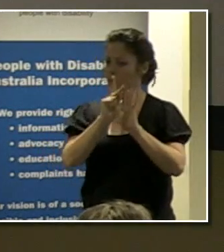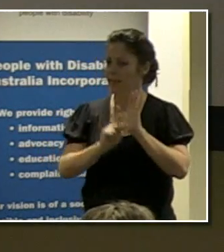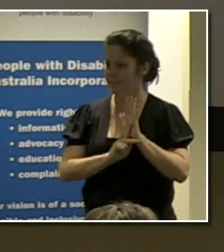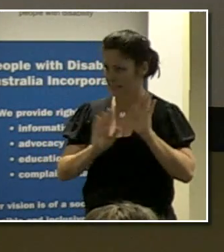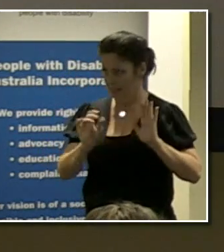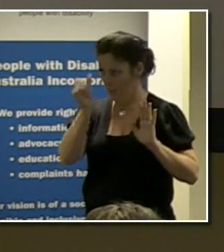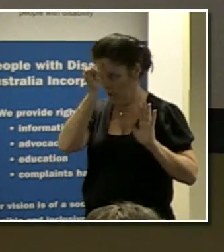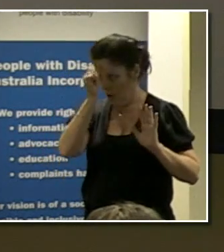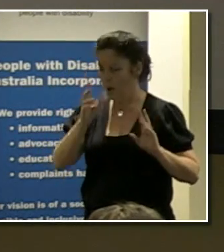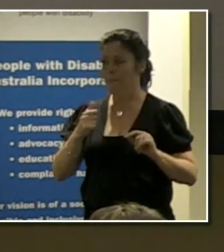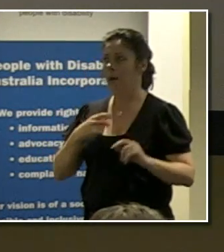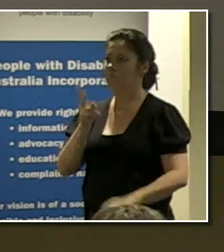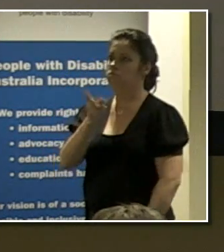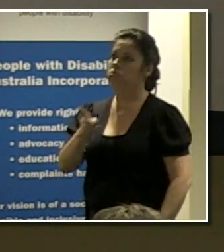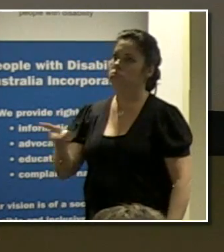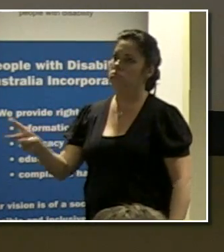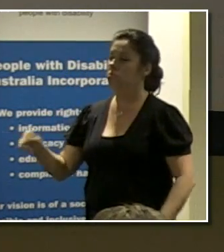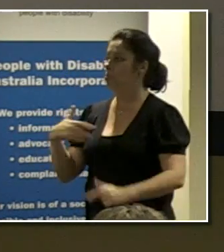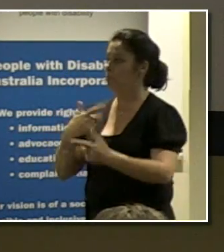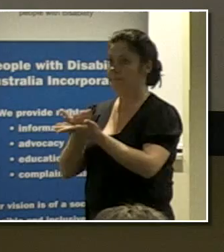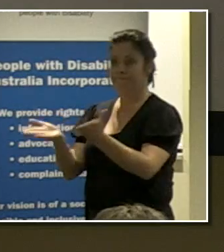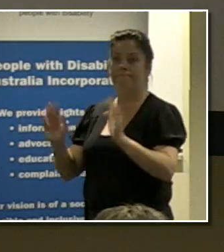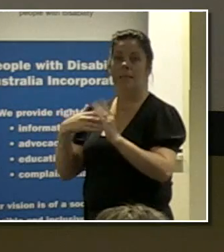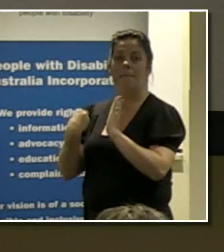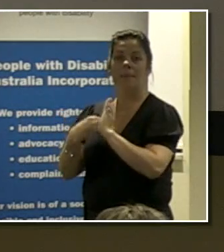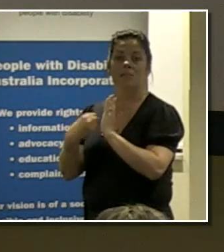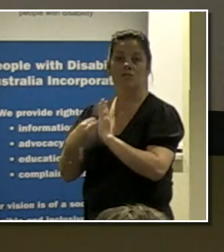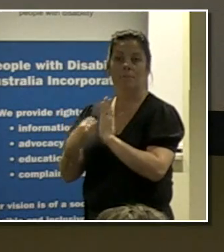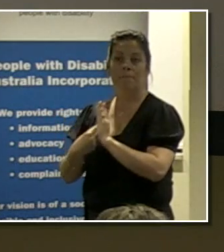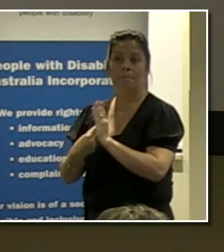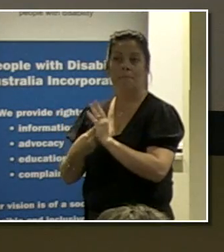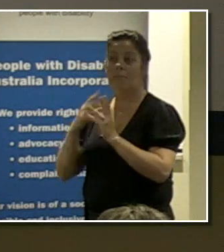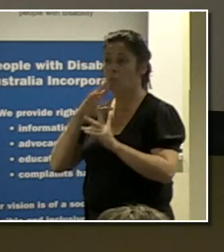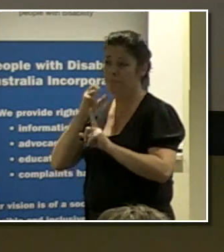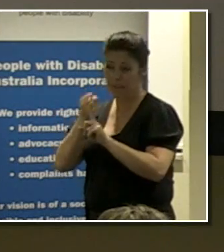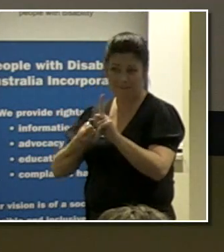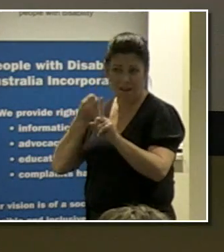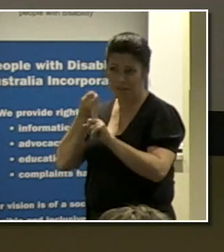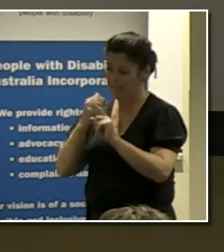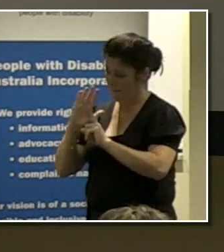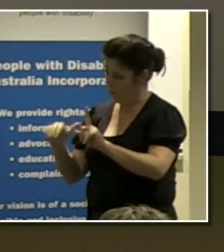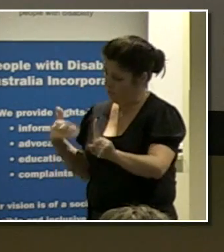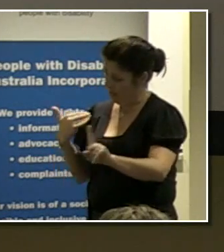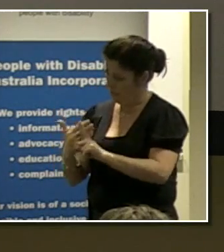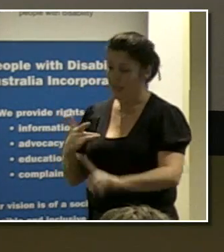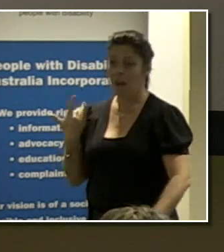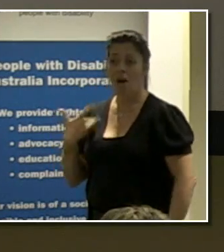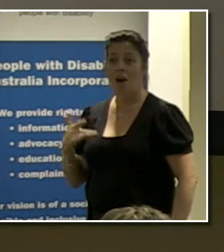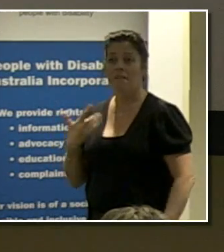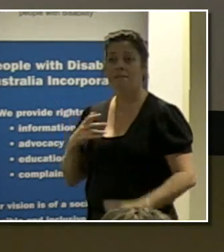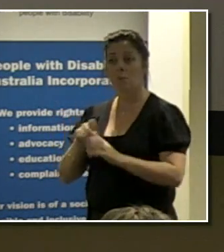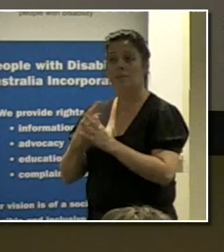this is an issue that's come up repeatedly for our membership, some of whom have been fighting all of their lives for disability supports and